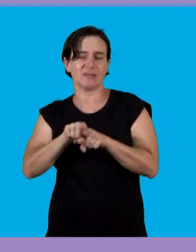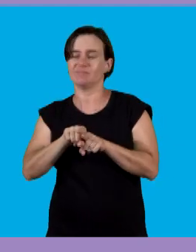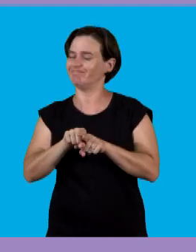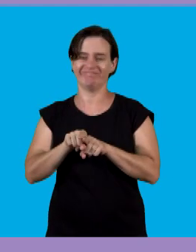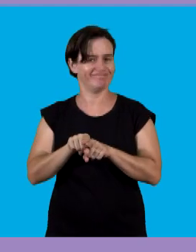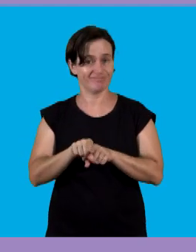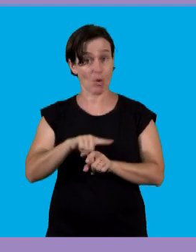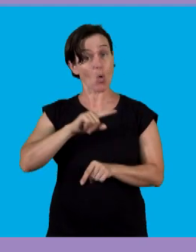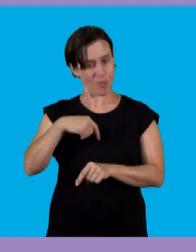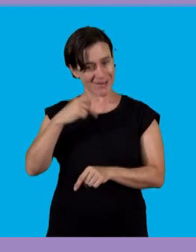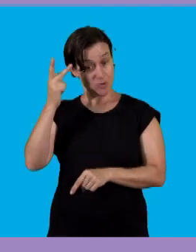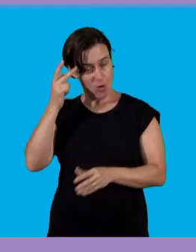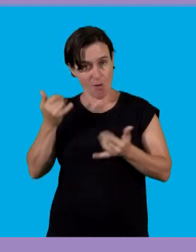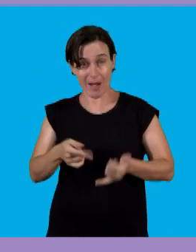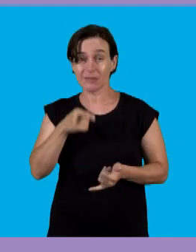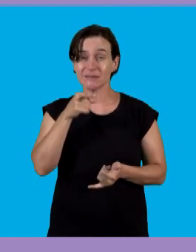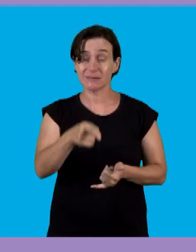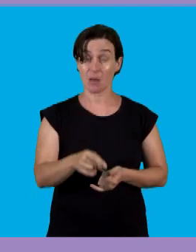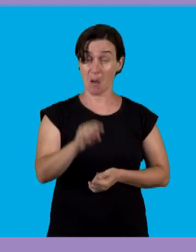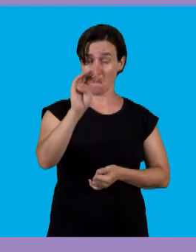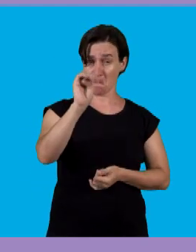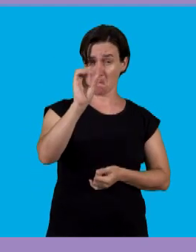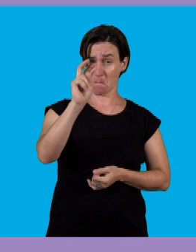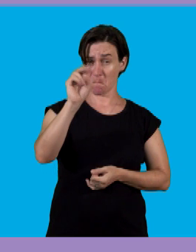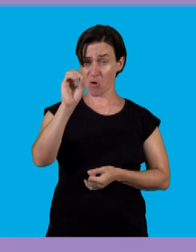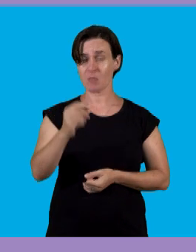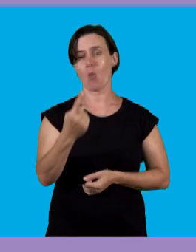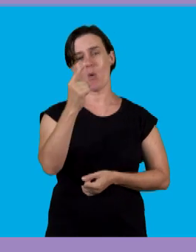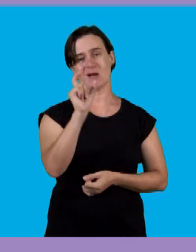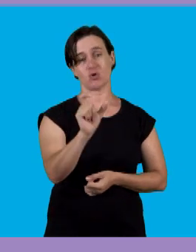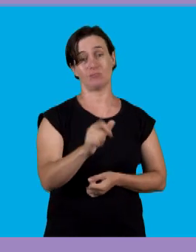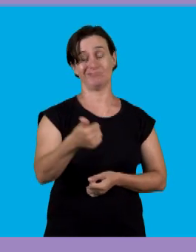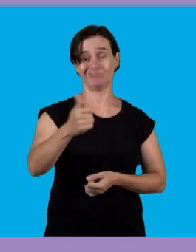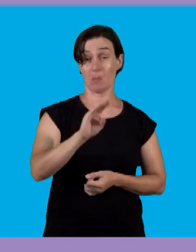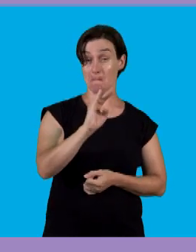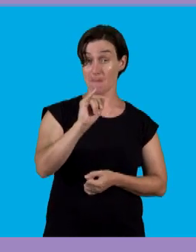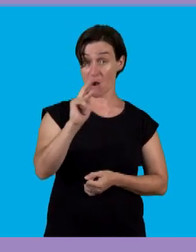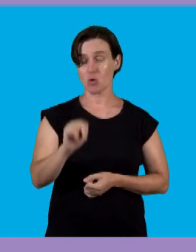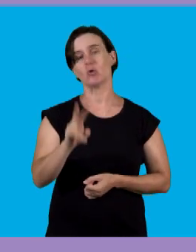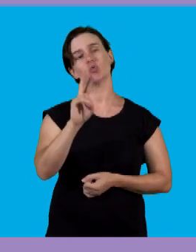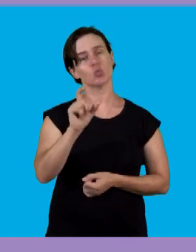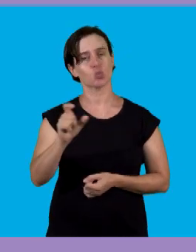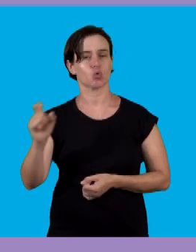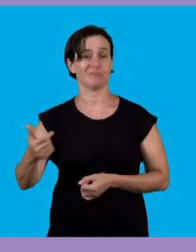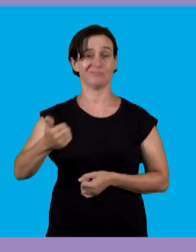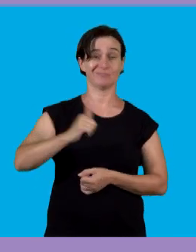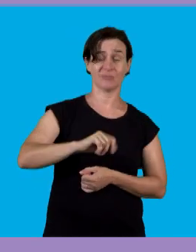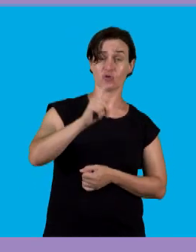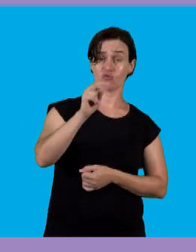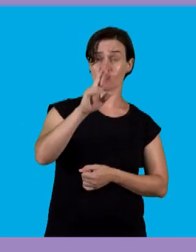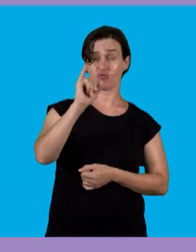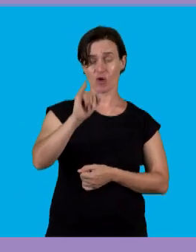not a monomial. We know that monomials have one term, a binomial has two terms, and a